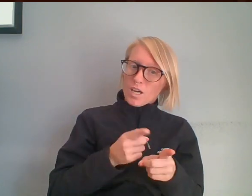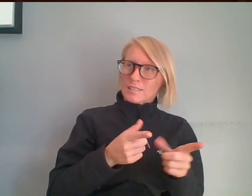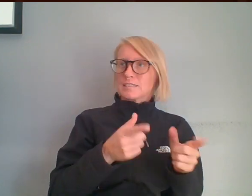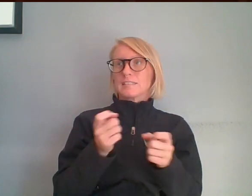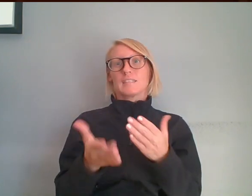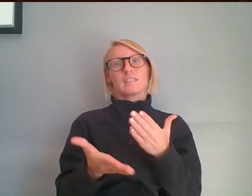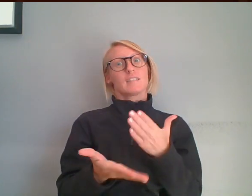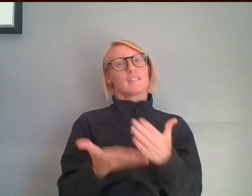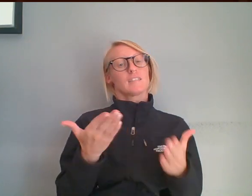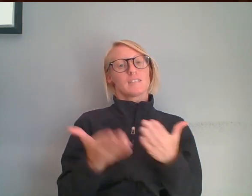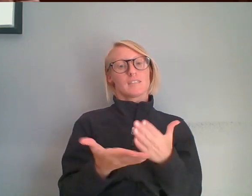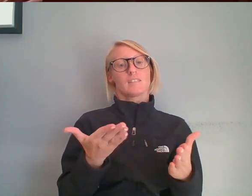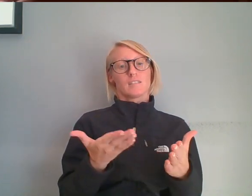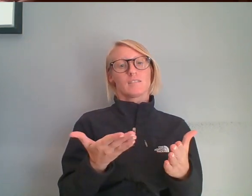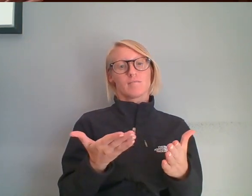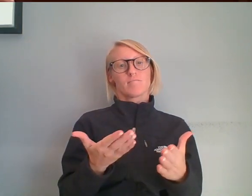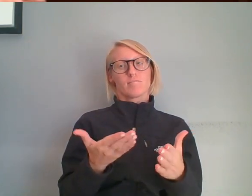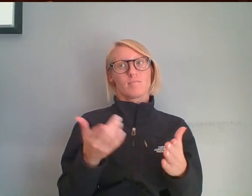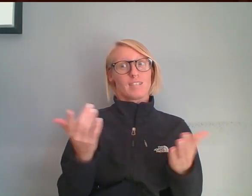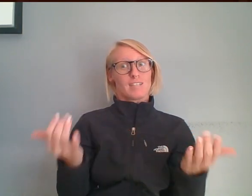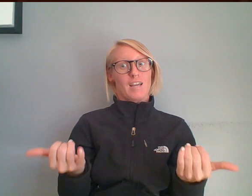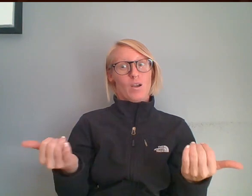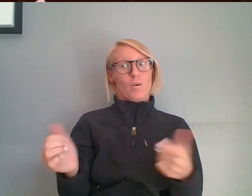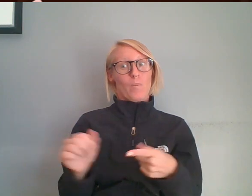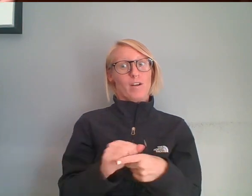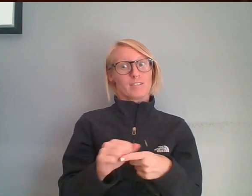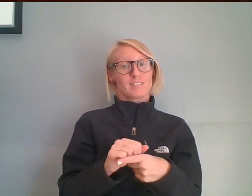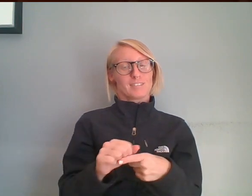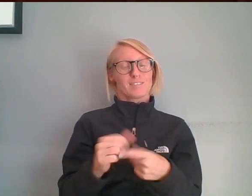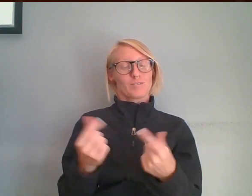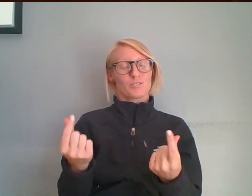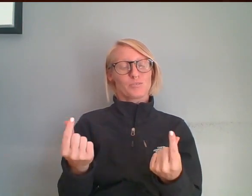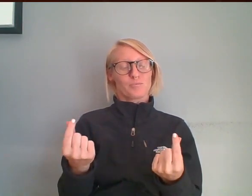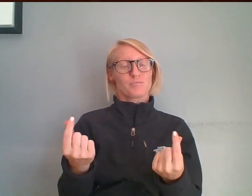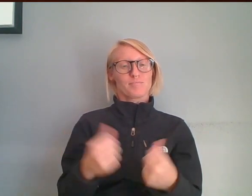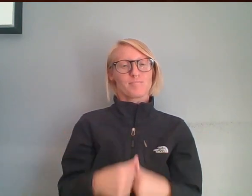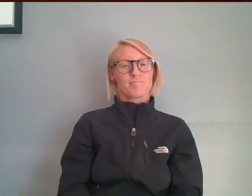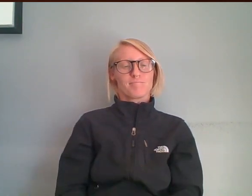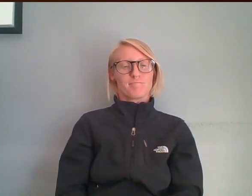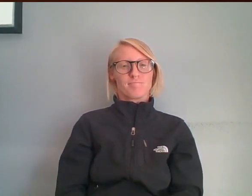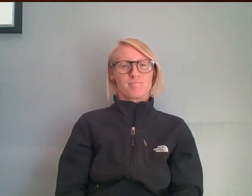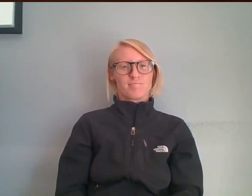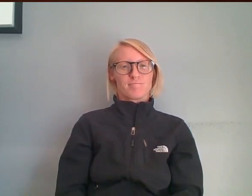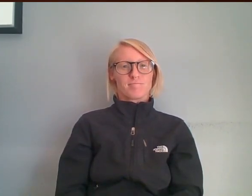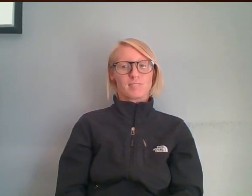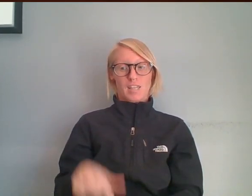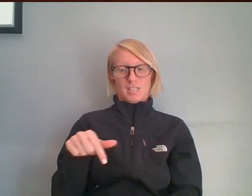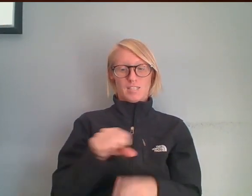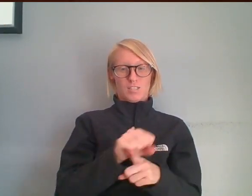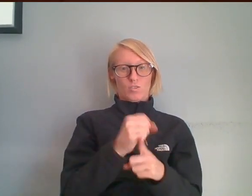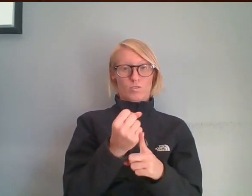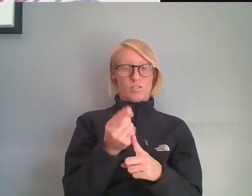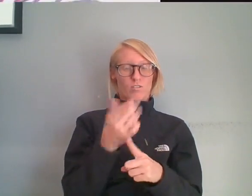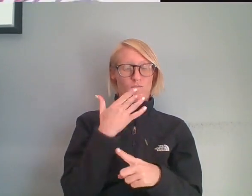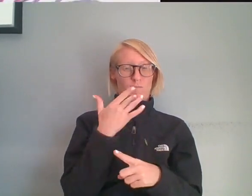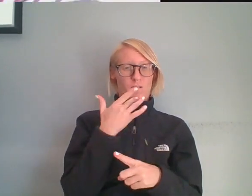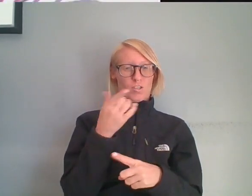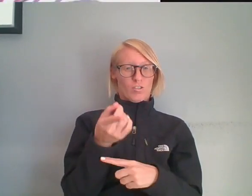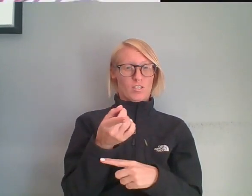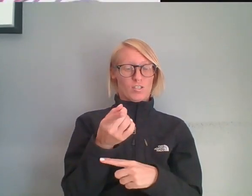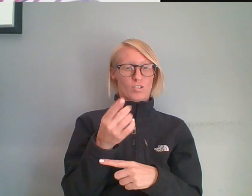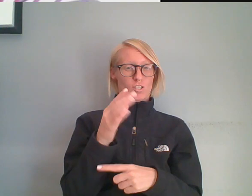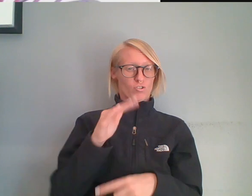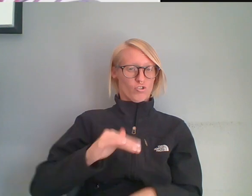situations. We're going to practice, because that's what we do. Here's the situation. Is everybody familiar with this child's toy? It's a